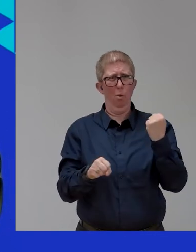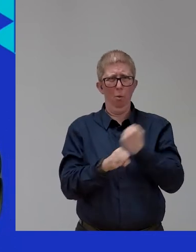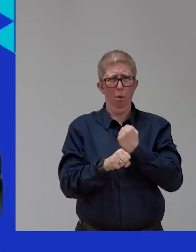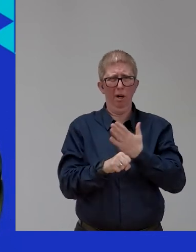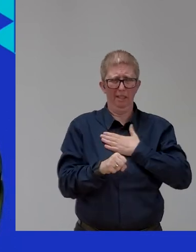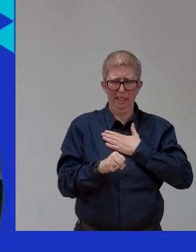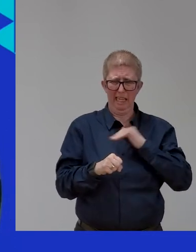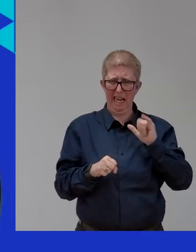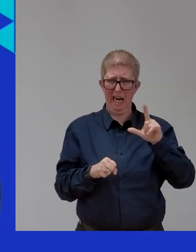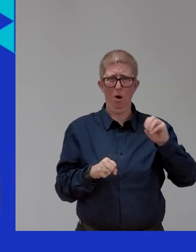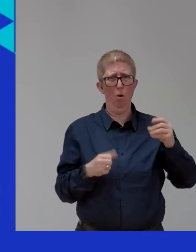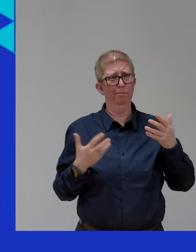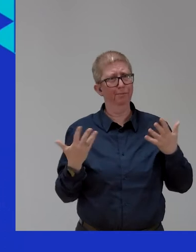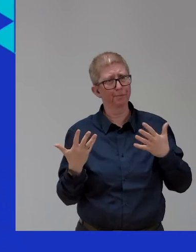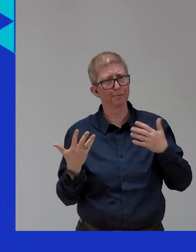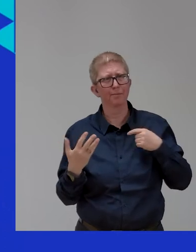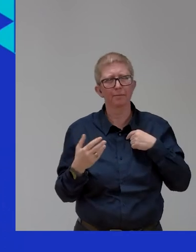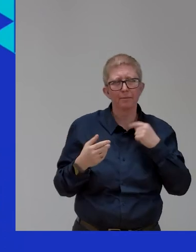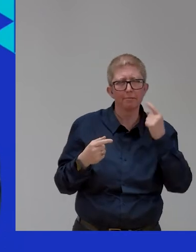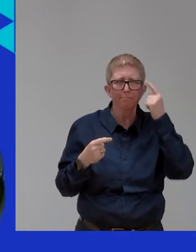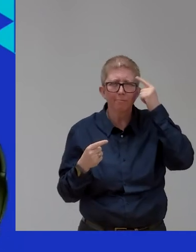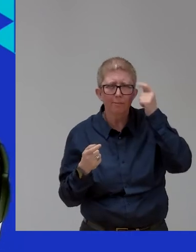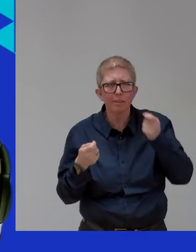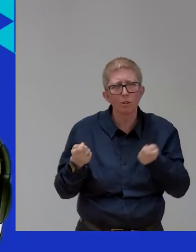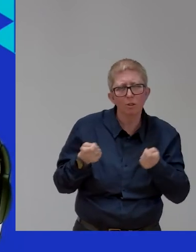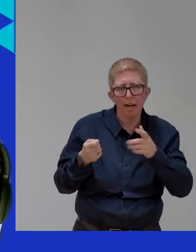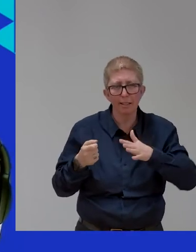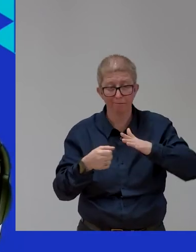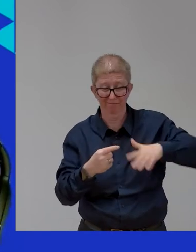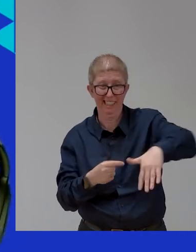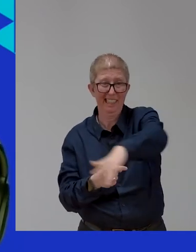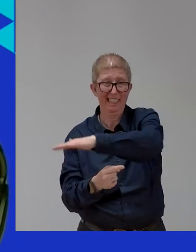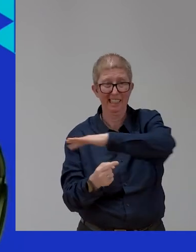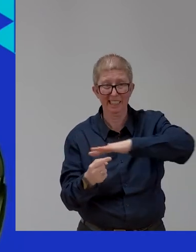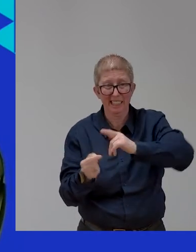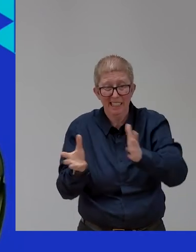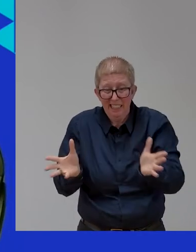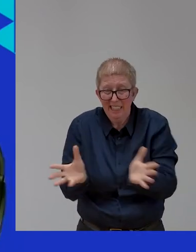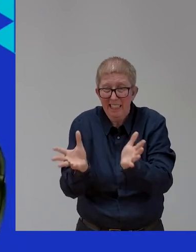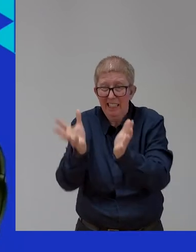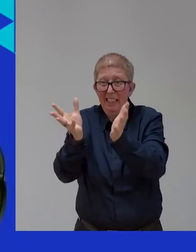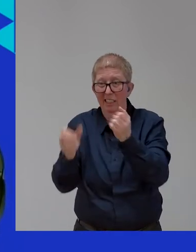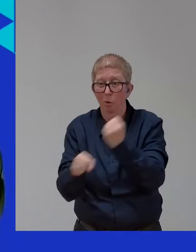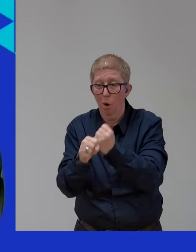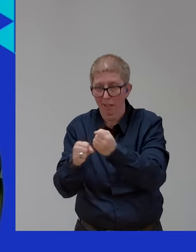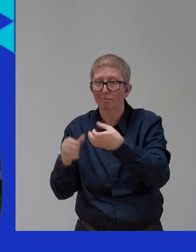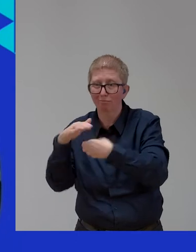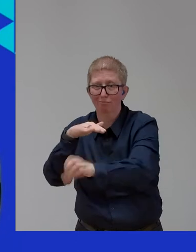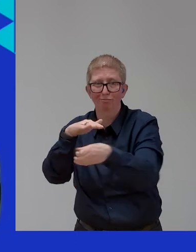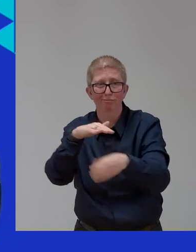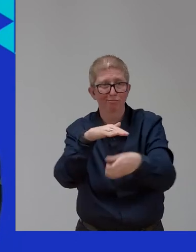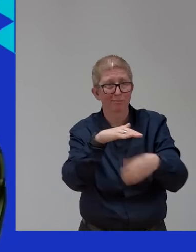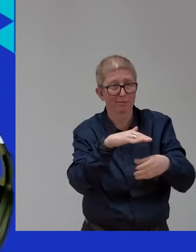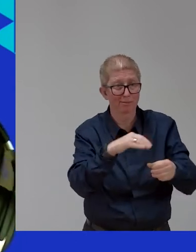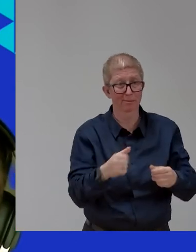to work on the enabling environment for the employment of people with disabilities. I'll talk about a little bit about that. At the same